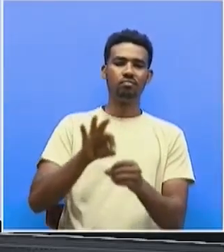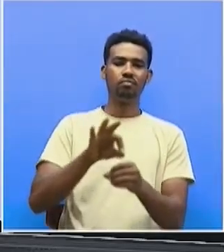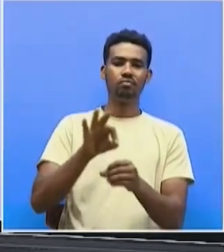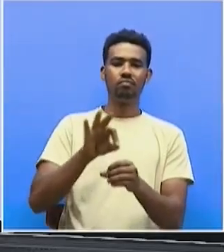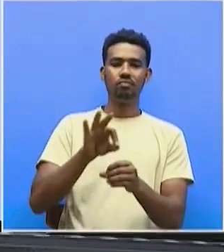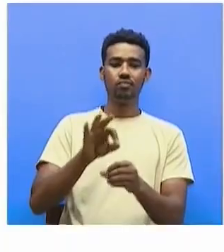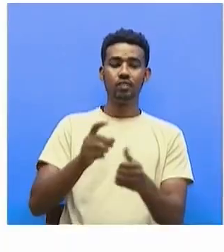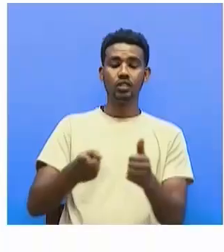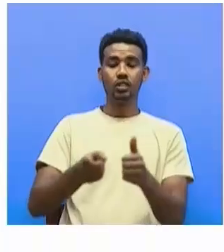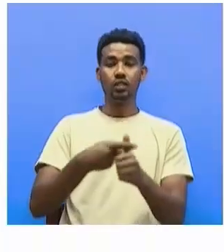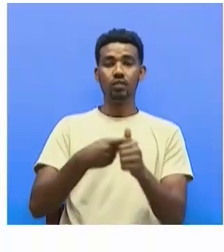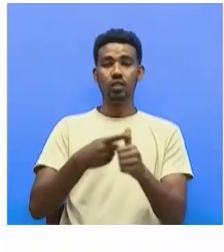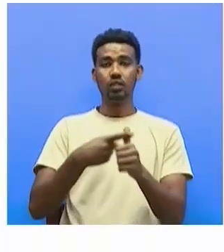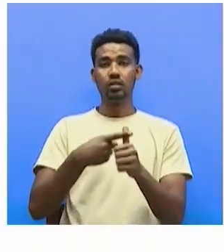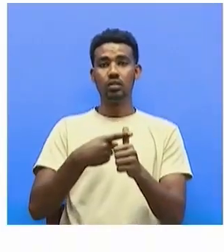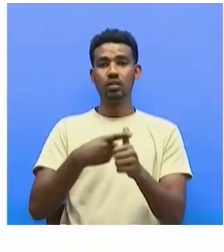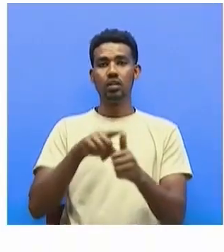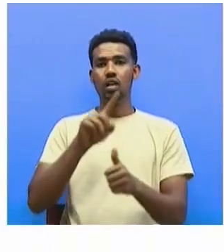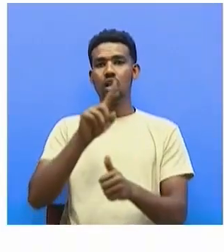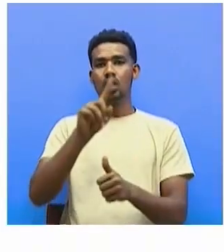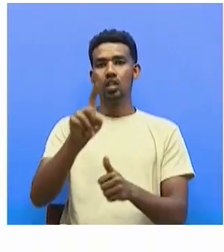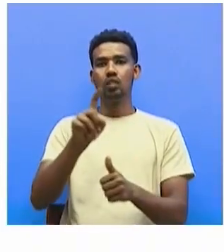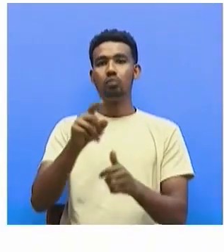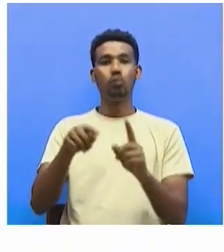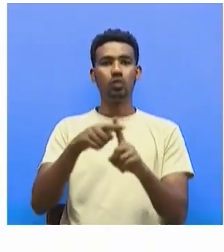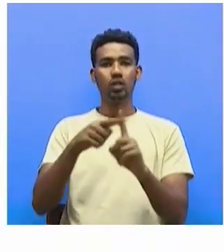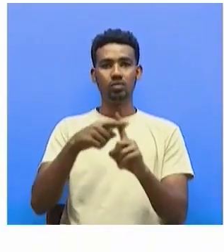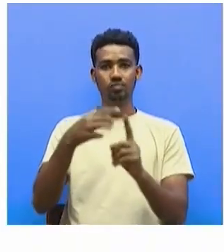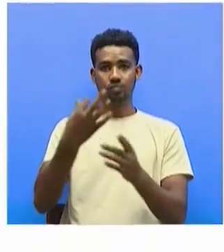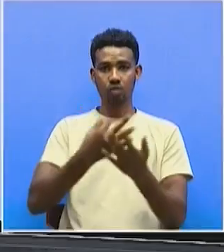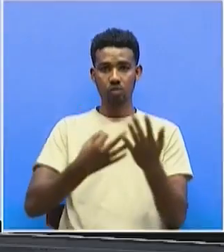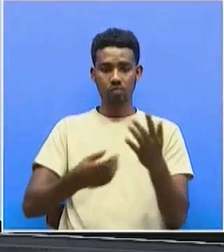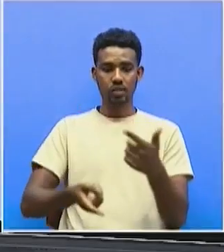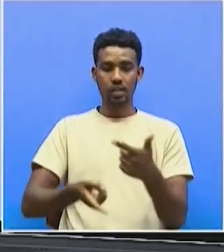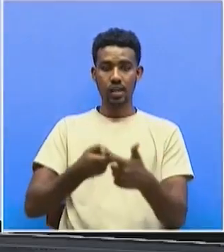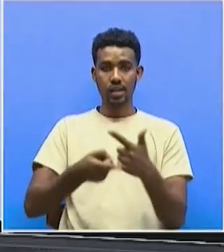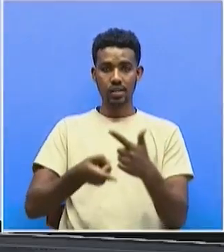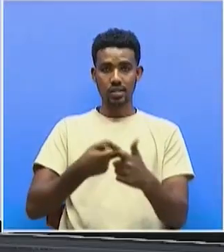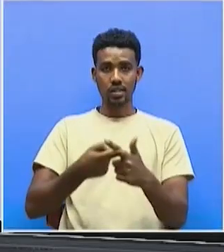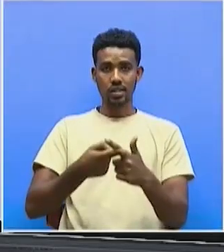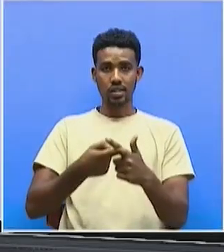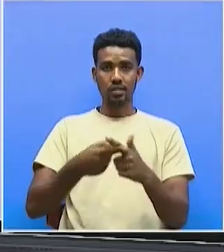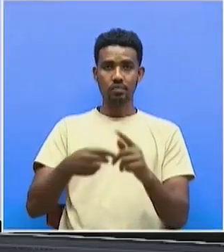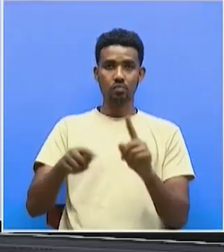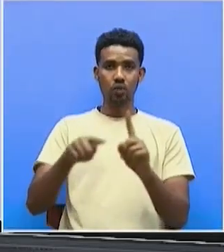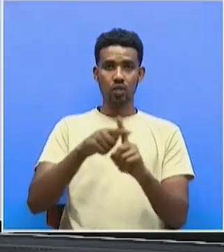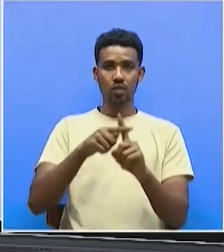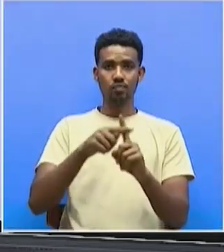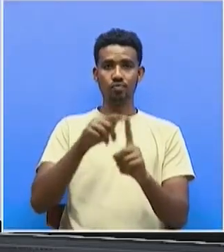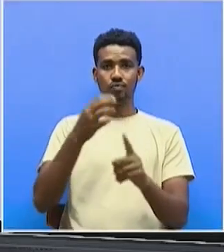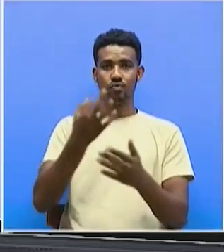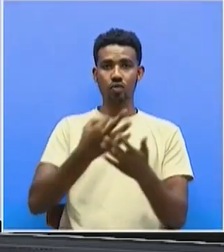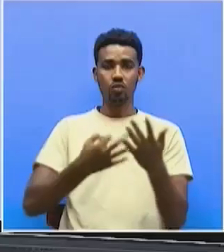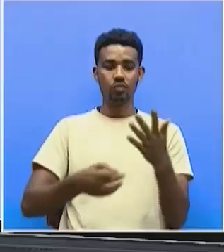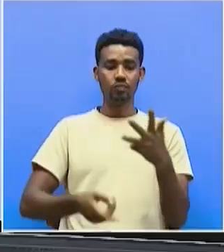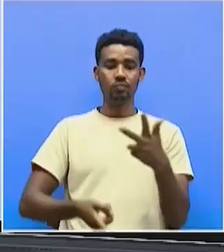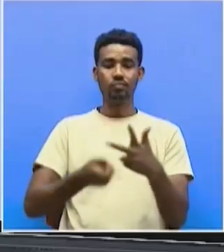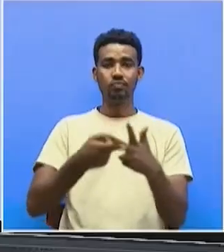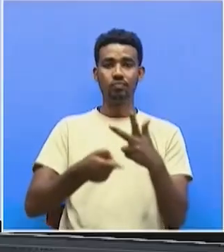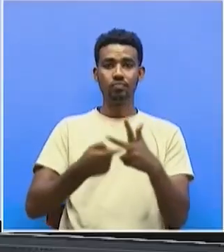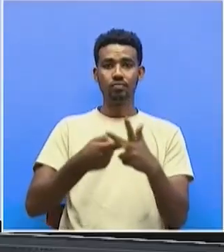is interrogative form. The next one is positive form. And the last one